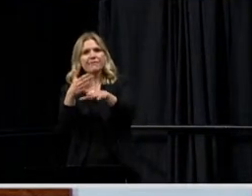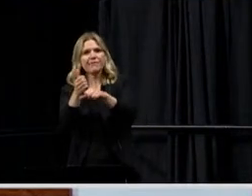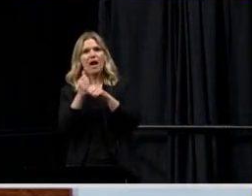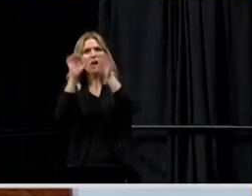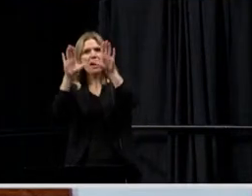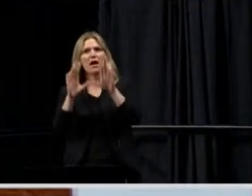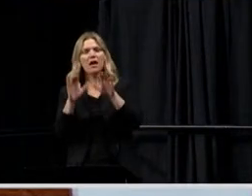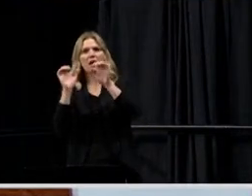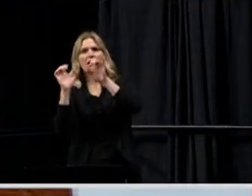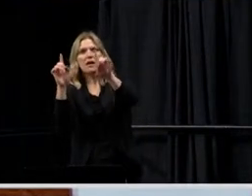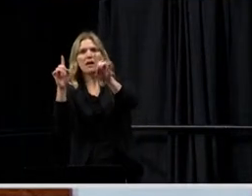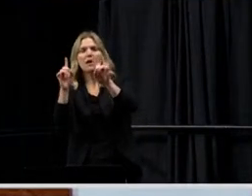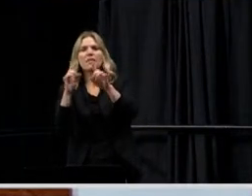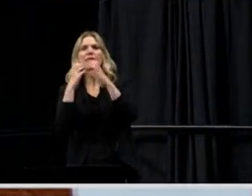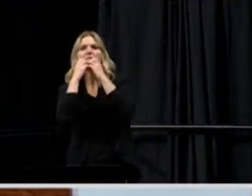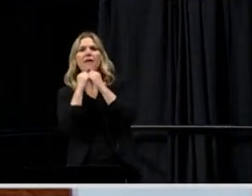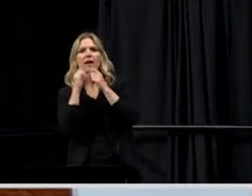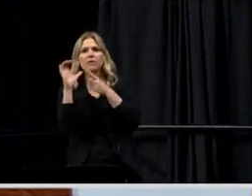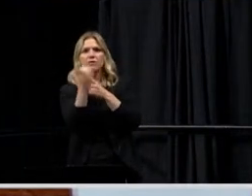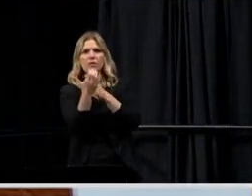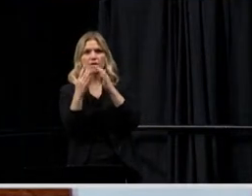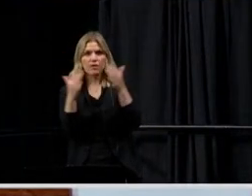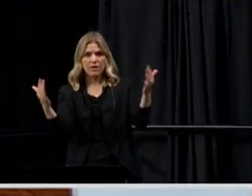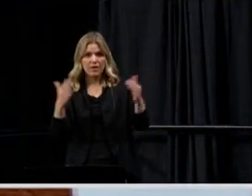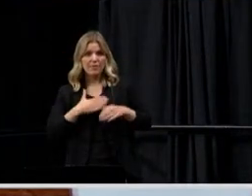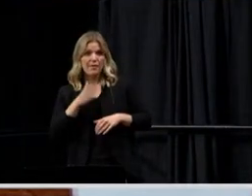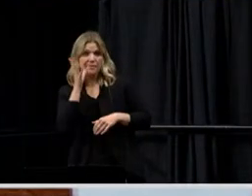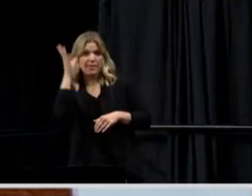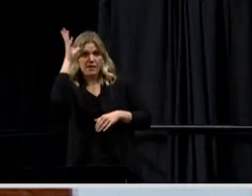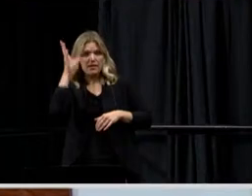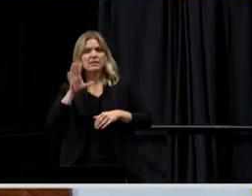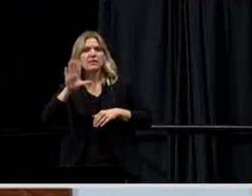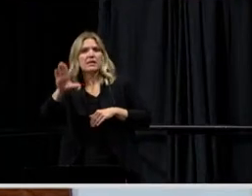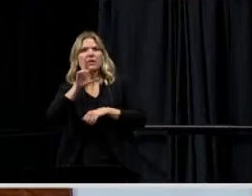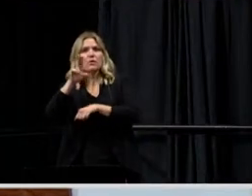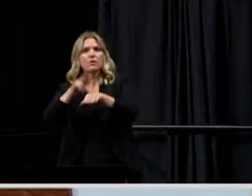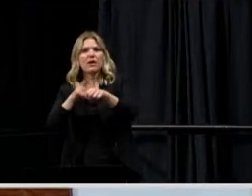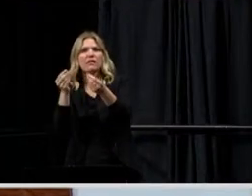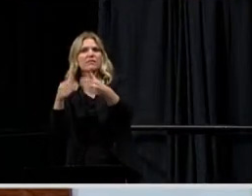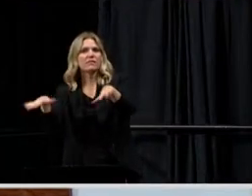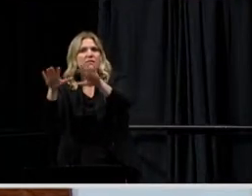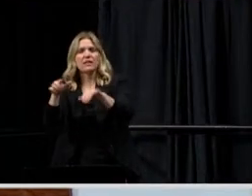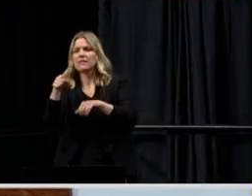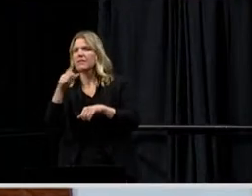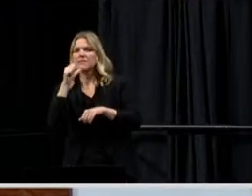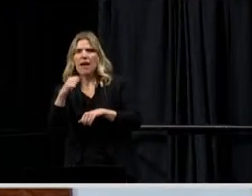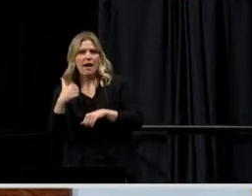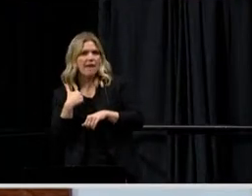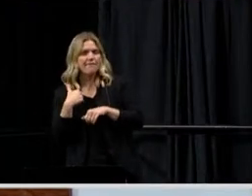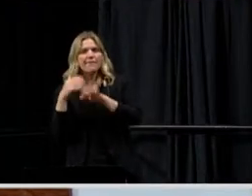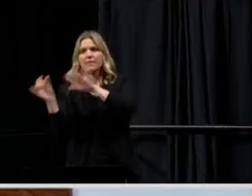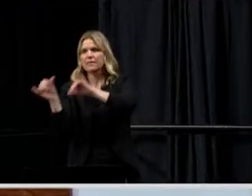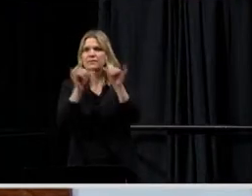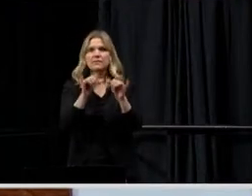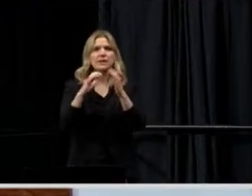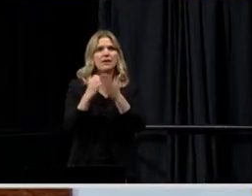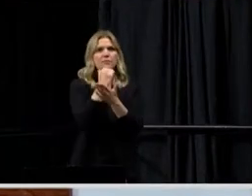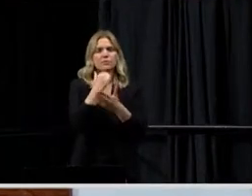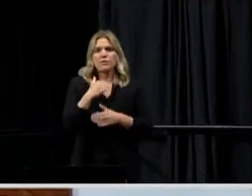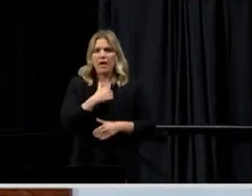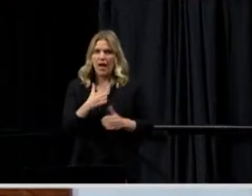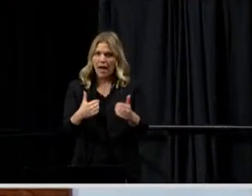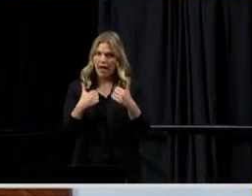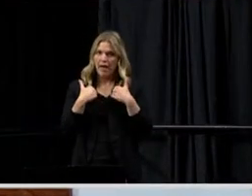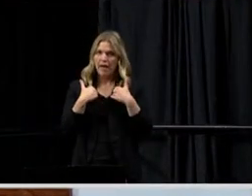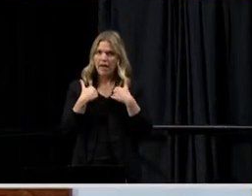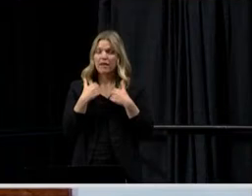school that values cultural diversity. My parents in their native land did not have the same opportunities I have had. The